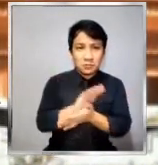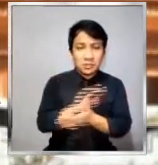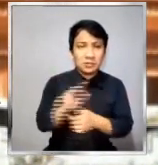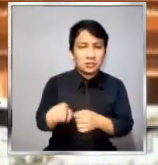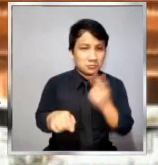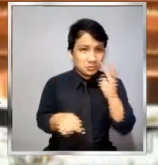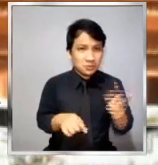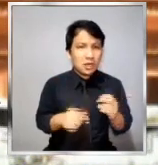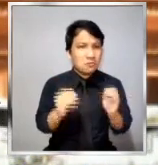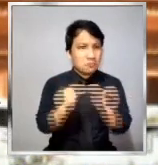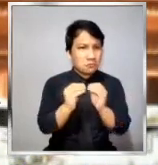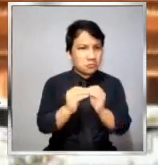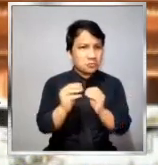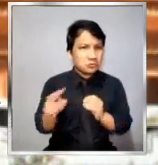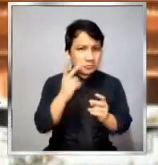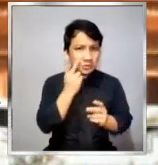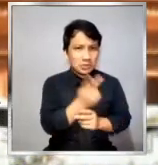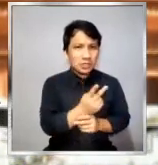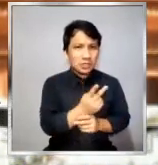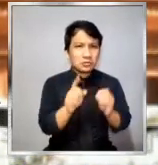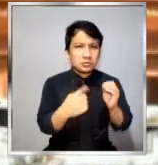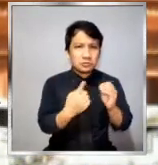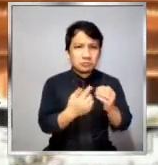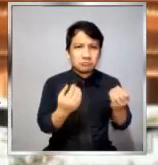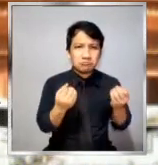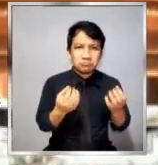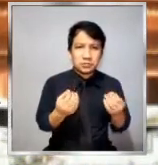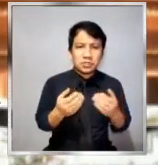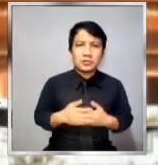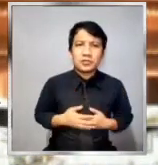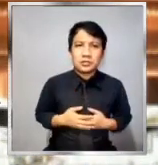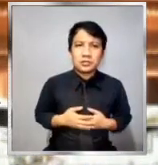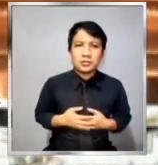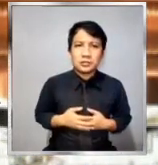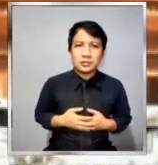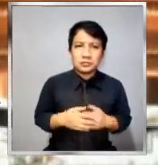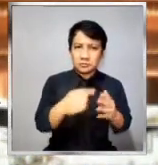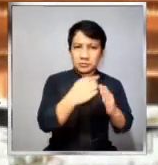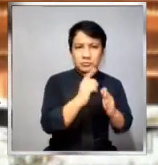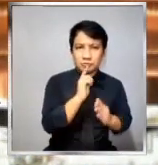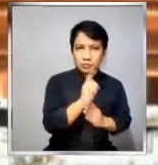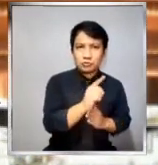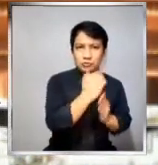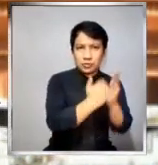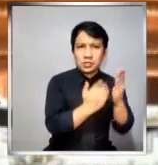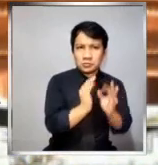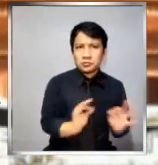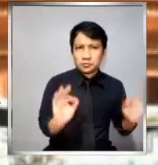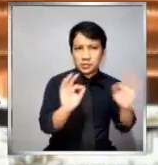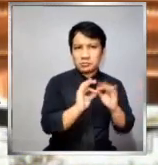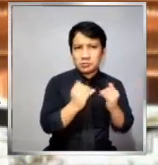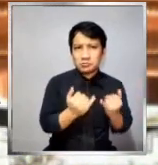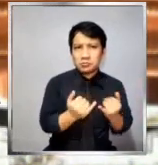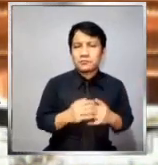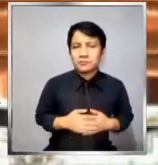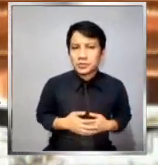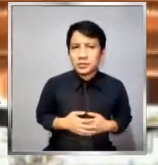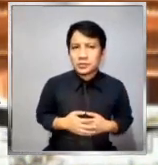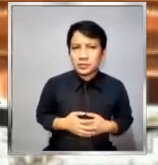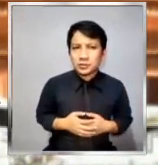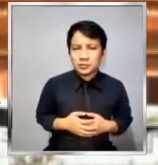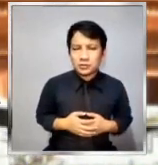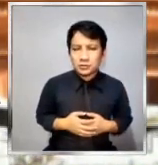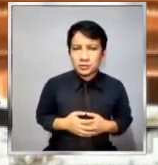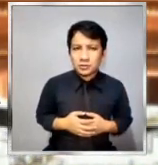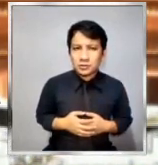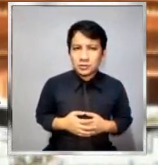that sabi ko sa'yo, that will not really matter to me. What matters is yung